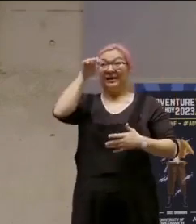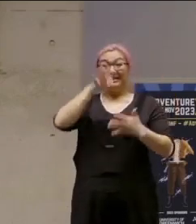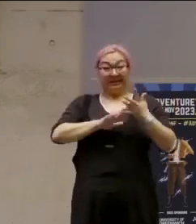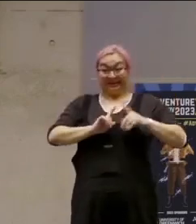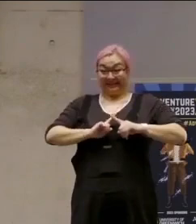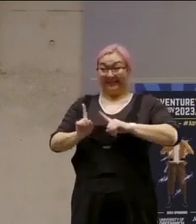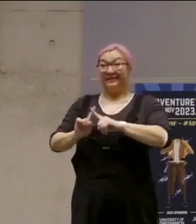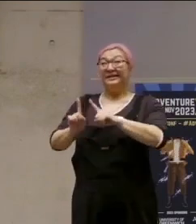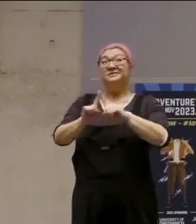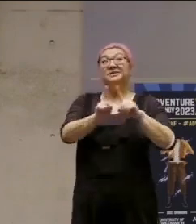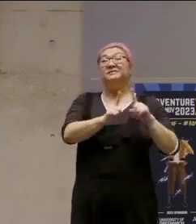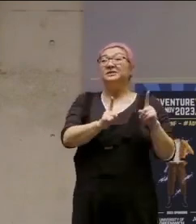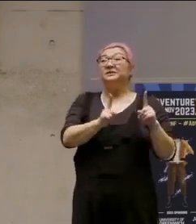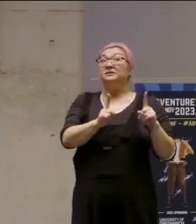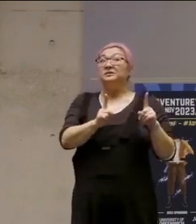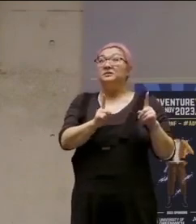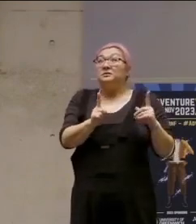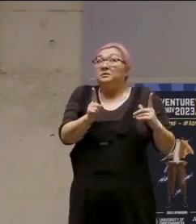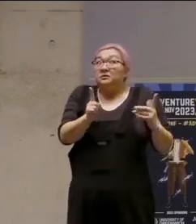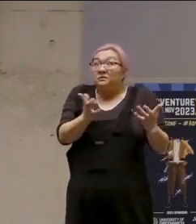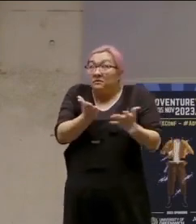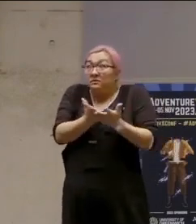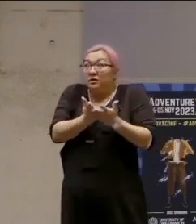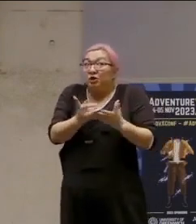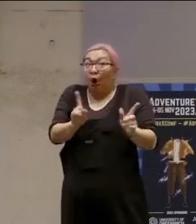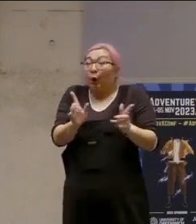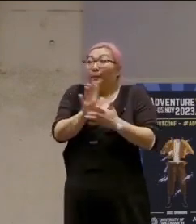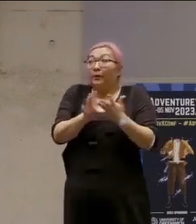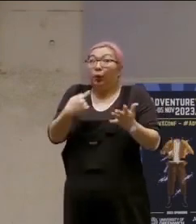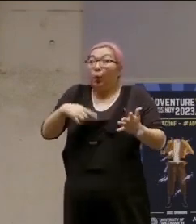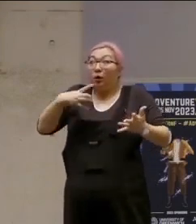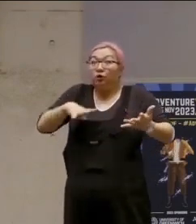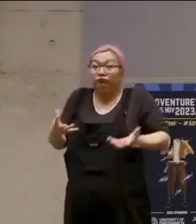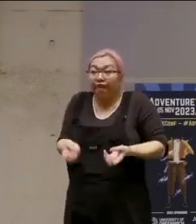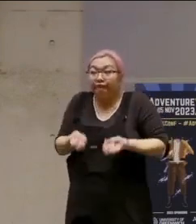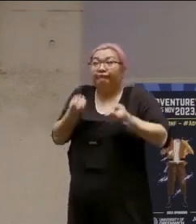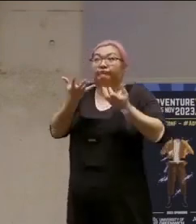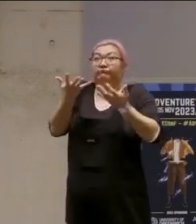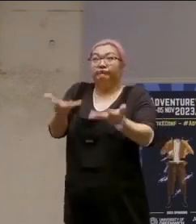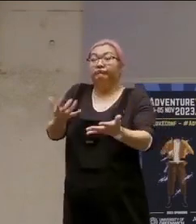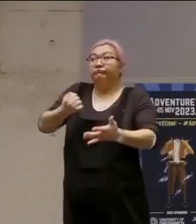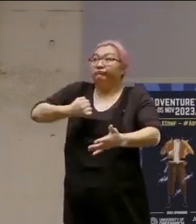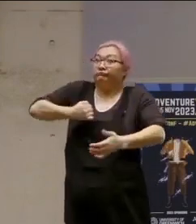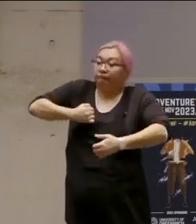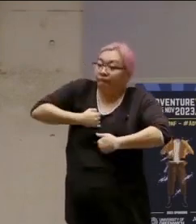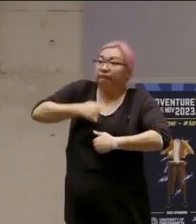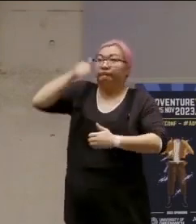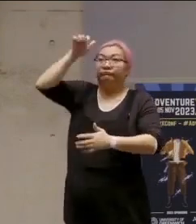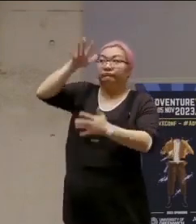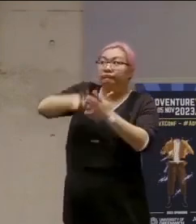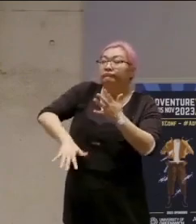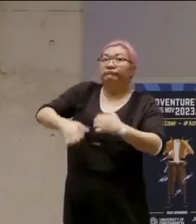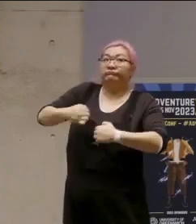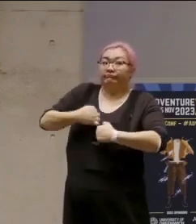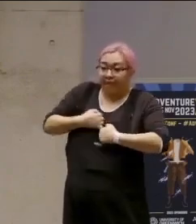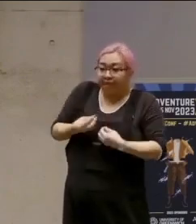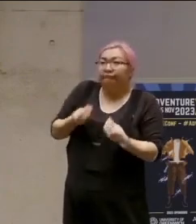something specific to our culture that is rich and personal, we need to be more specific and